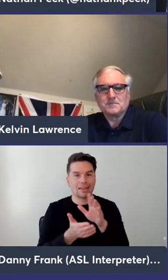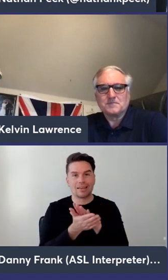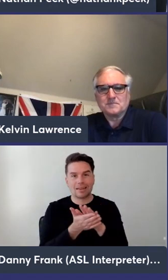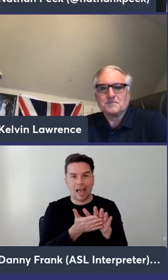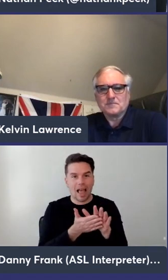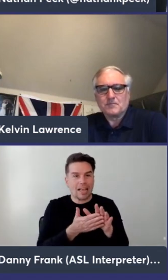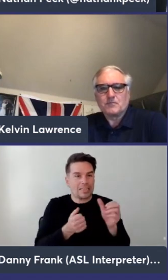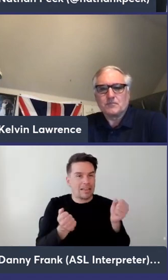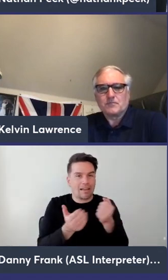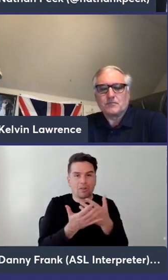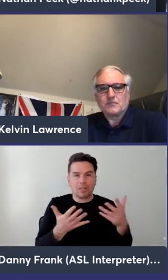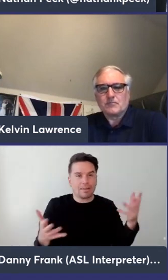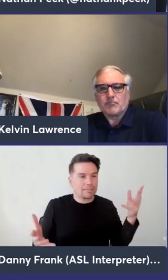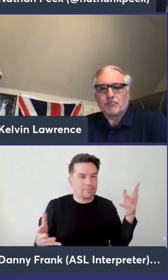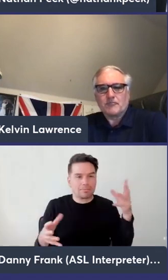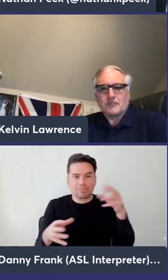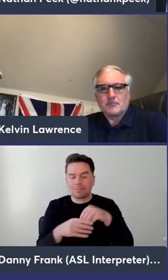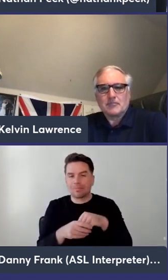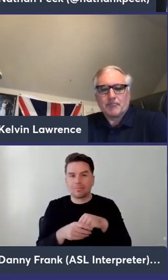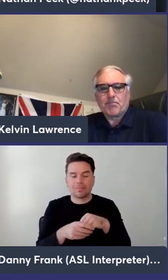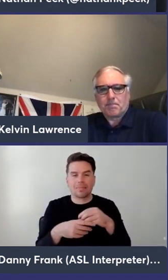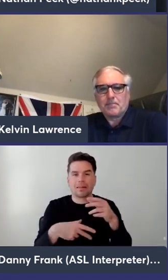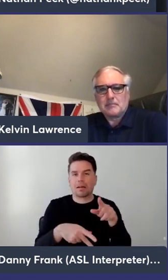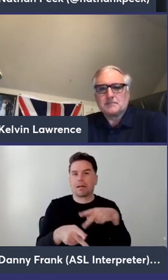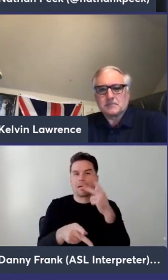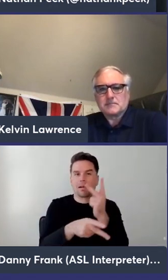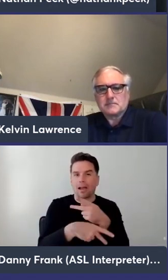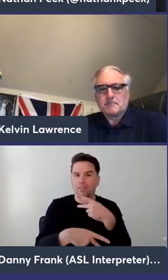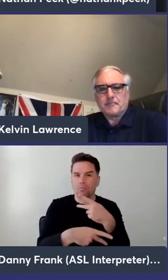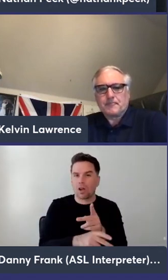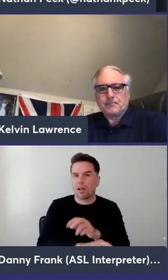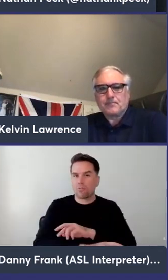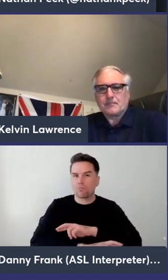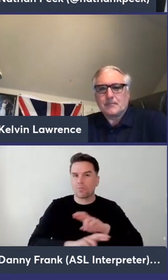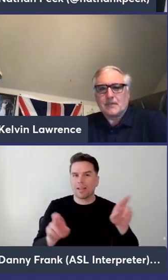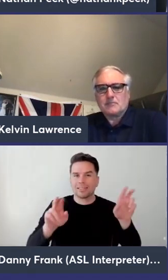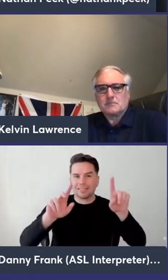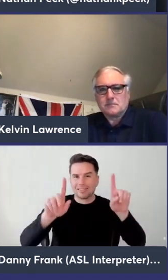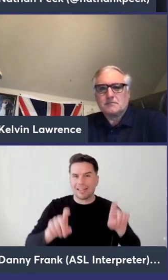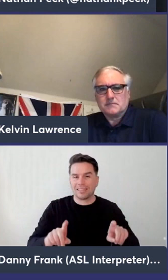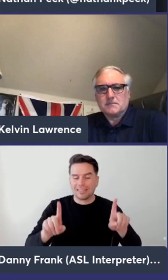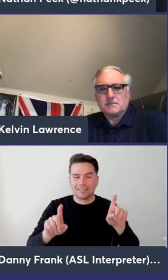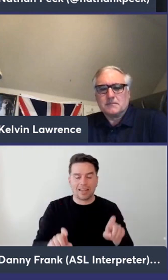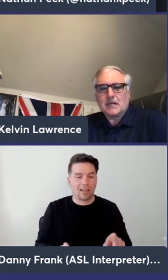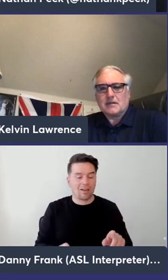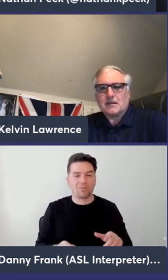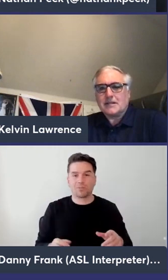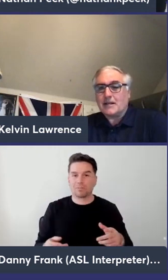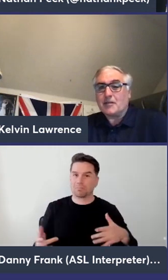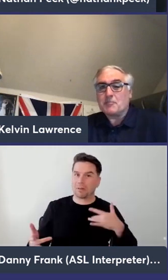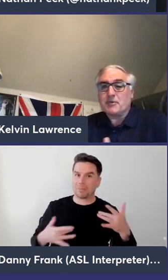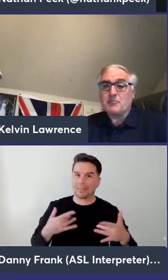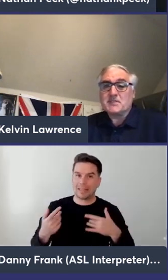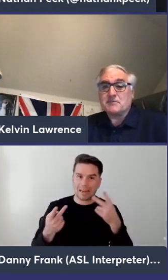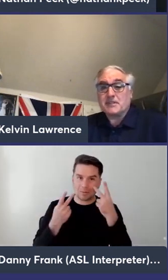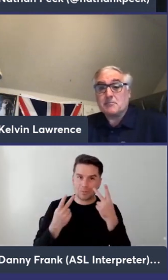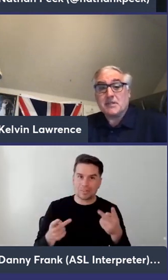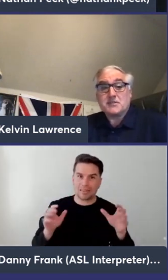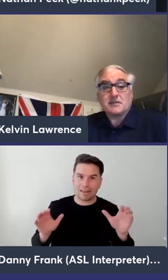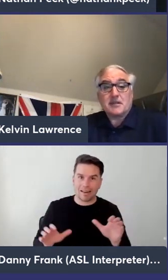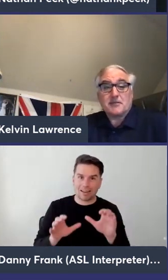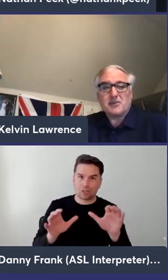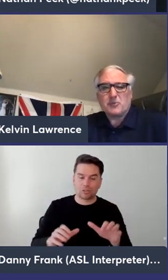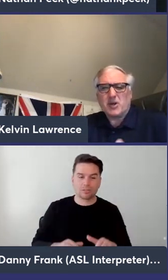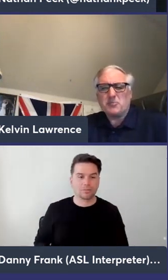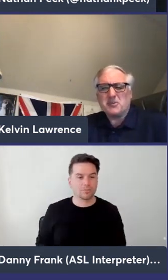are included product. It's ready to go. It's ready to test out. I can't wait to see it in action. And I'd be remiss if I didn't